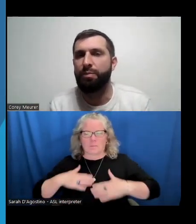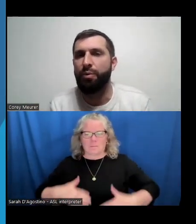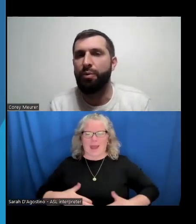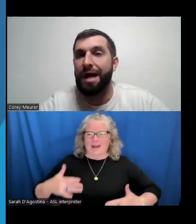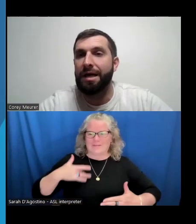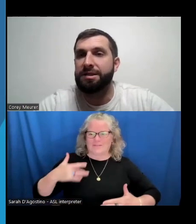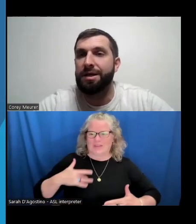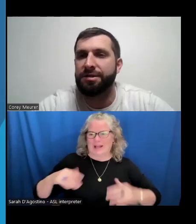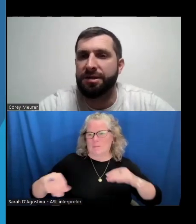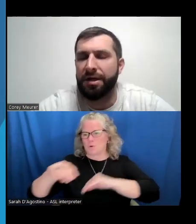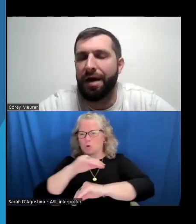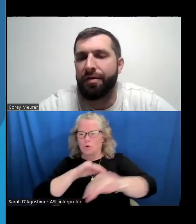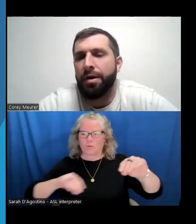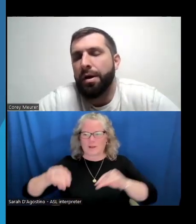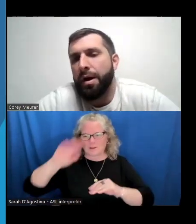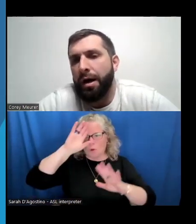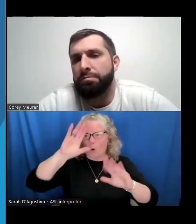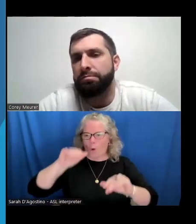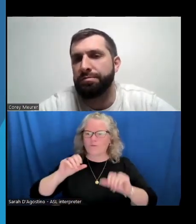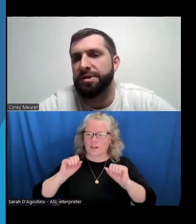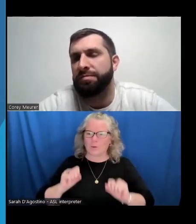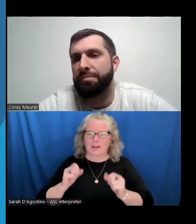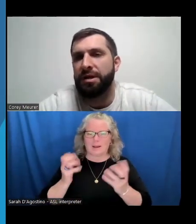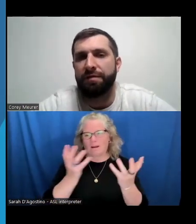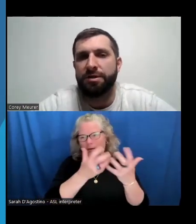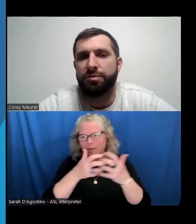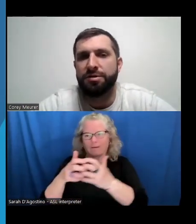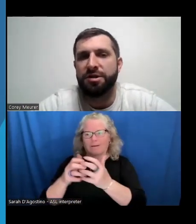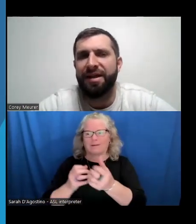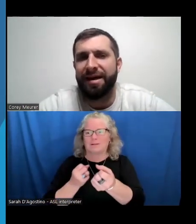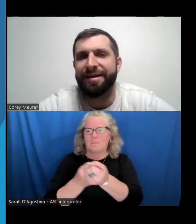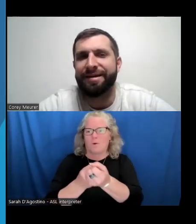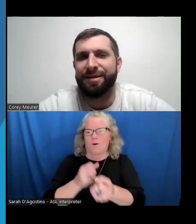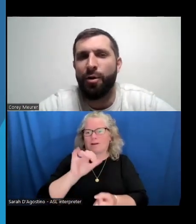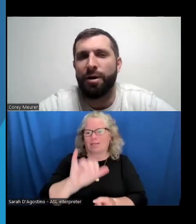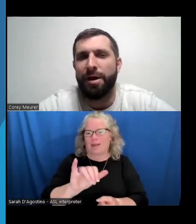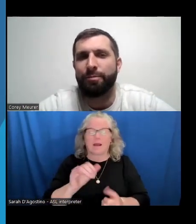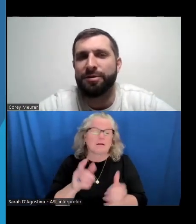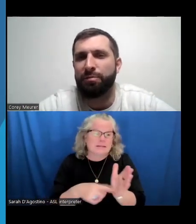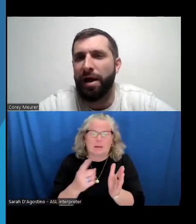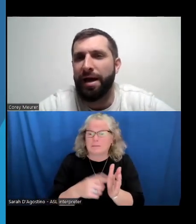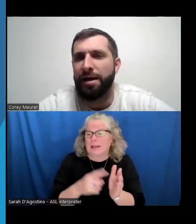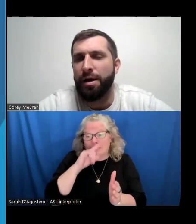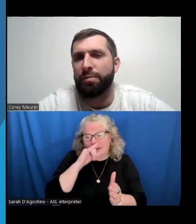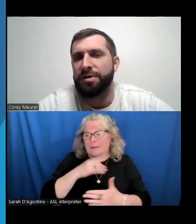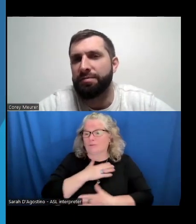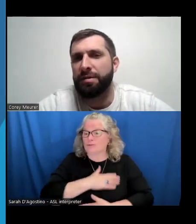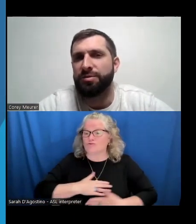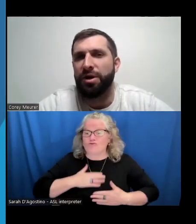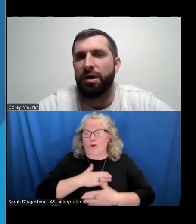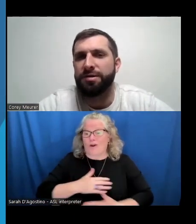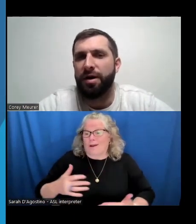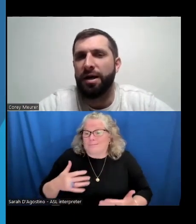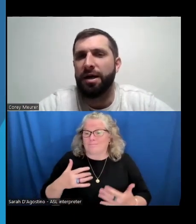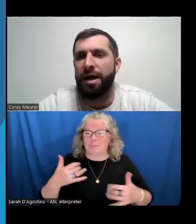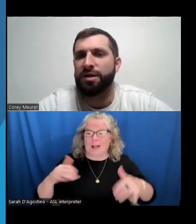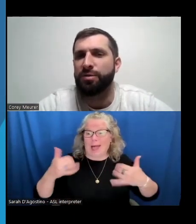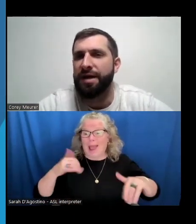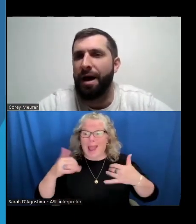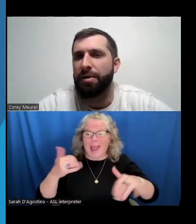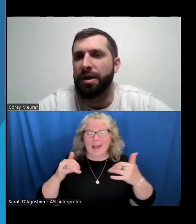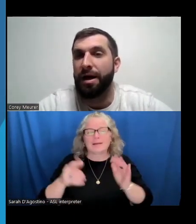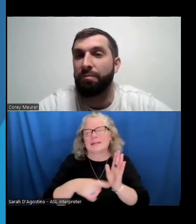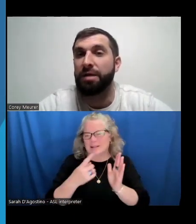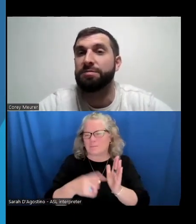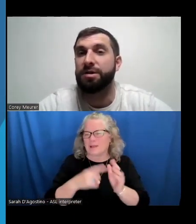of support and tie some of those things together. Sometimes individuals just like it because they want to be able to play, but sometimes we can also kind of connect